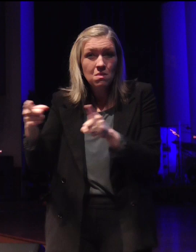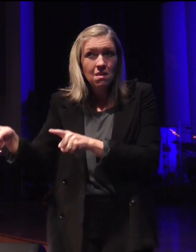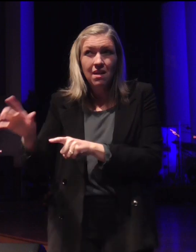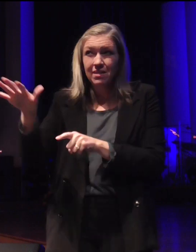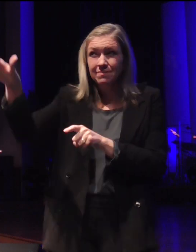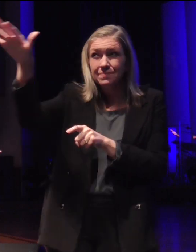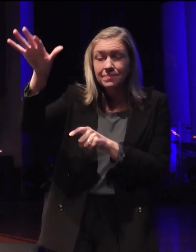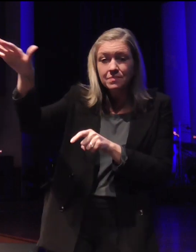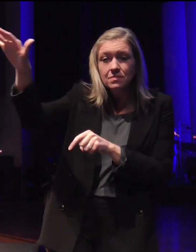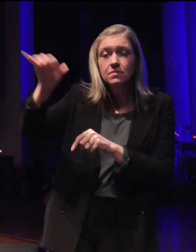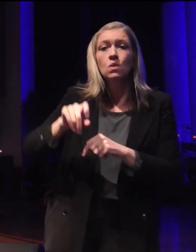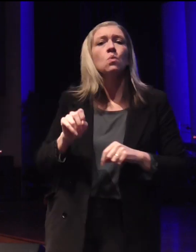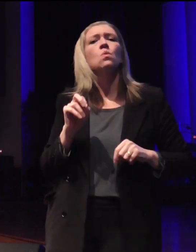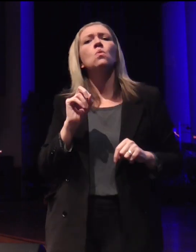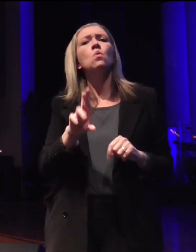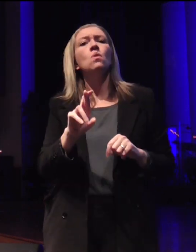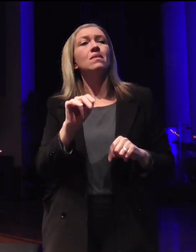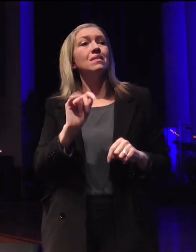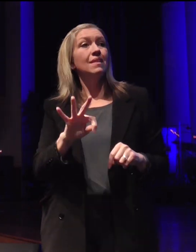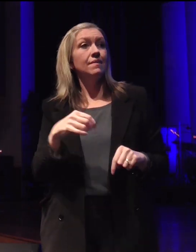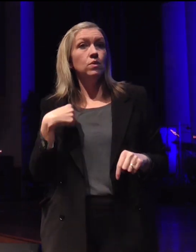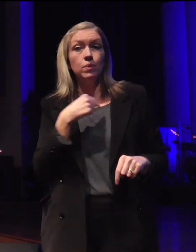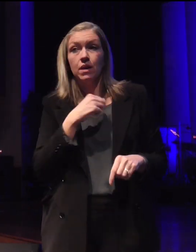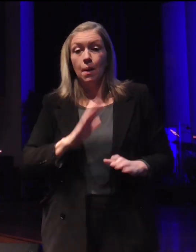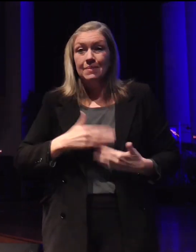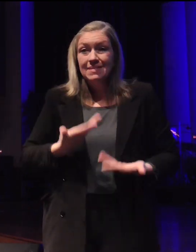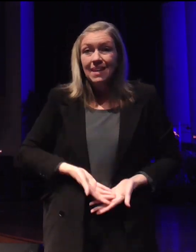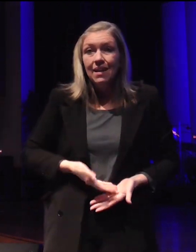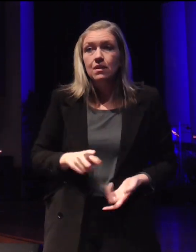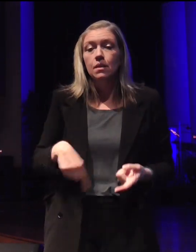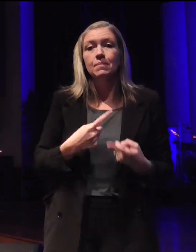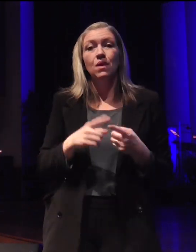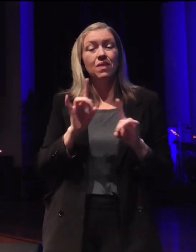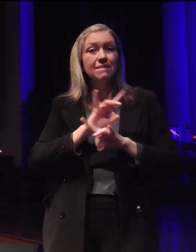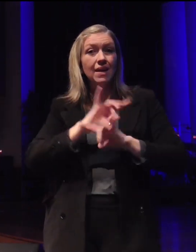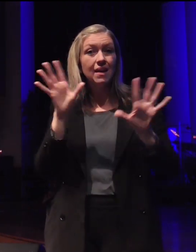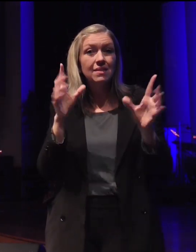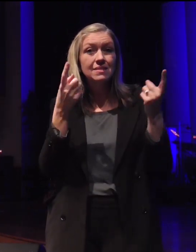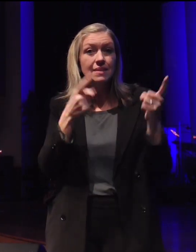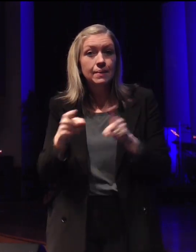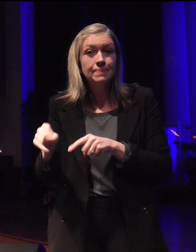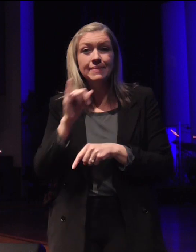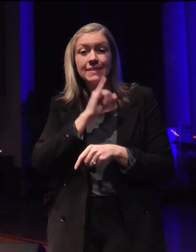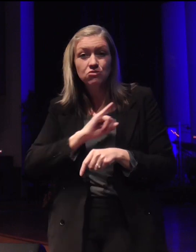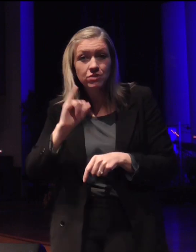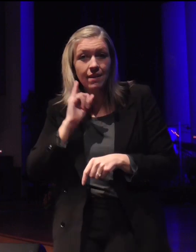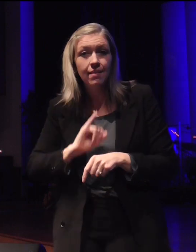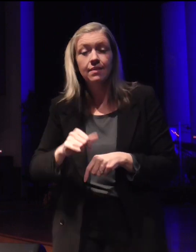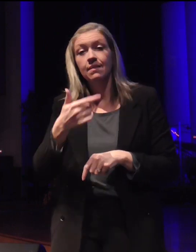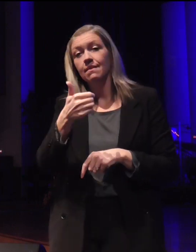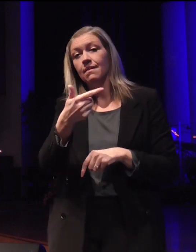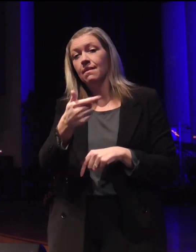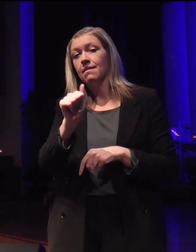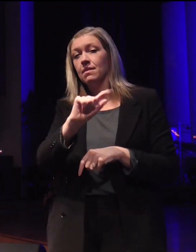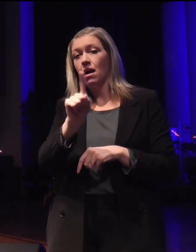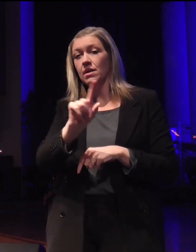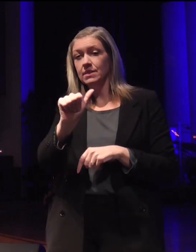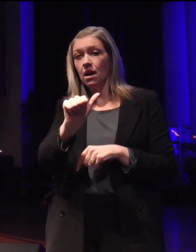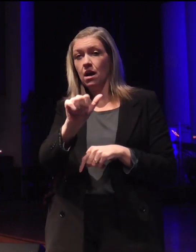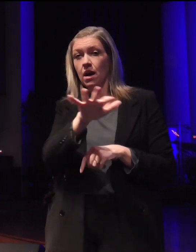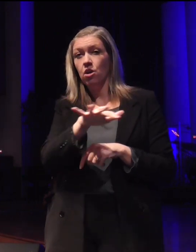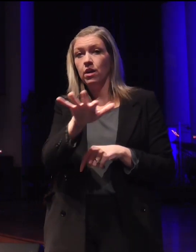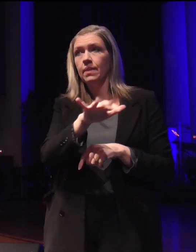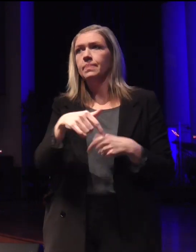on there, or if we are upset about all the violence happening in Israel and the Gaza Strip, it's not